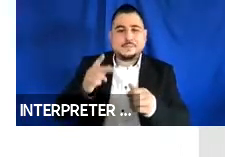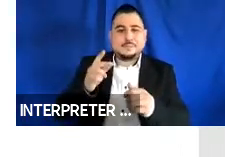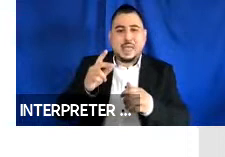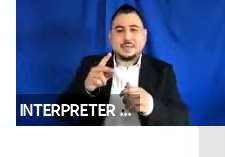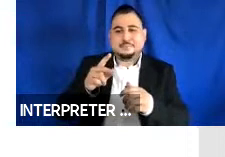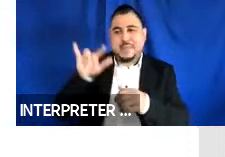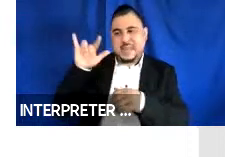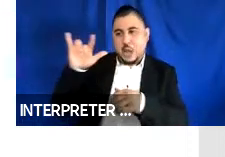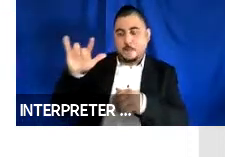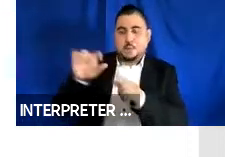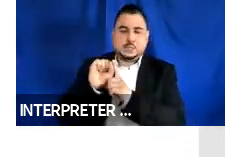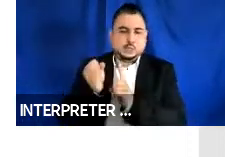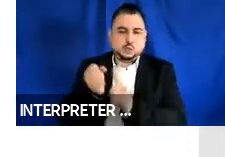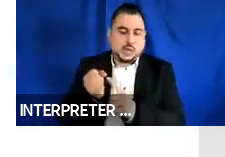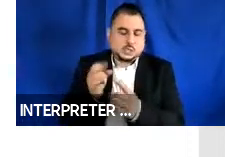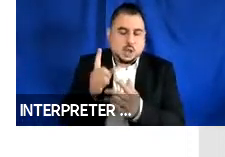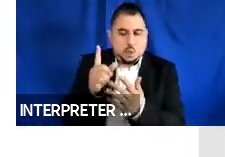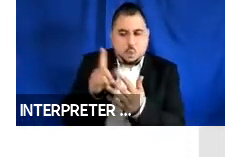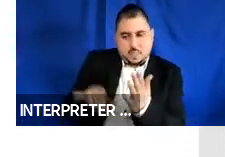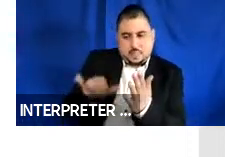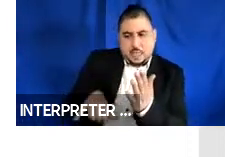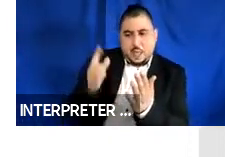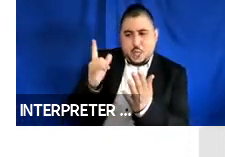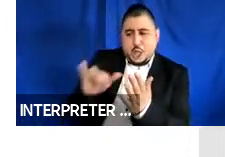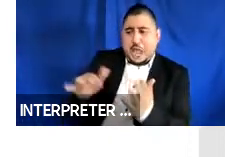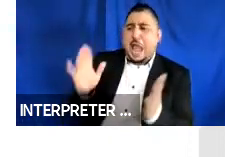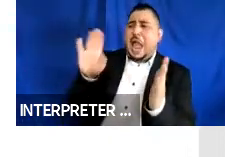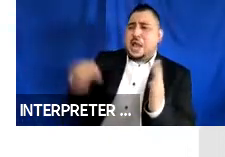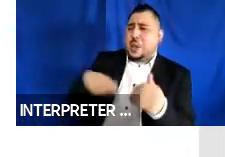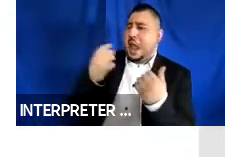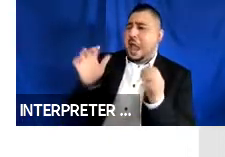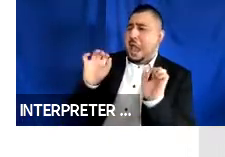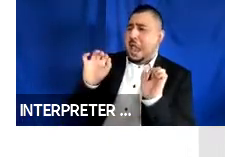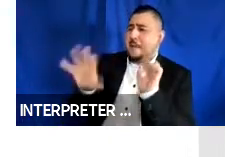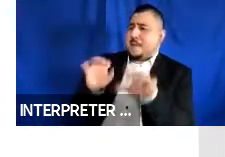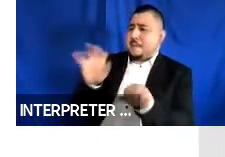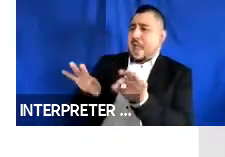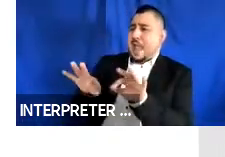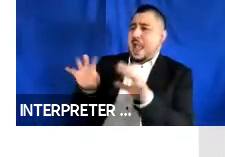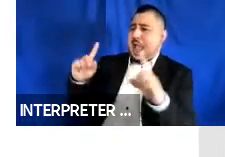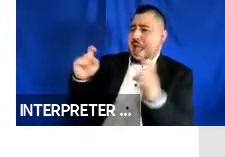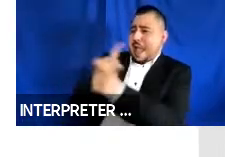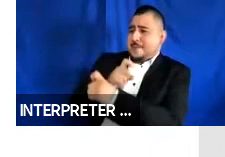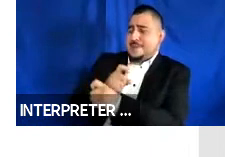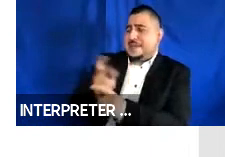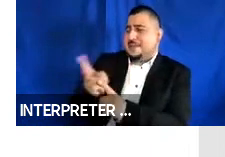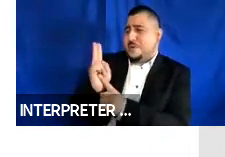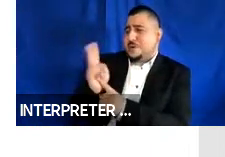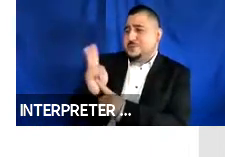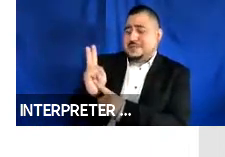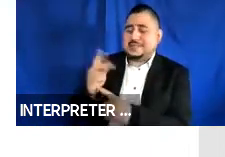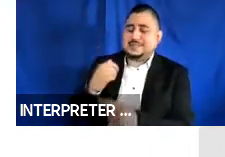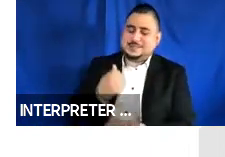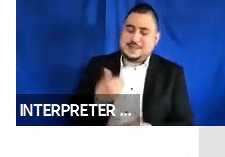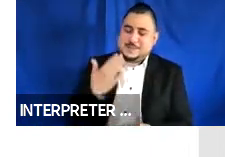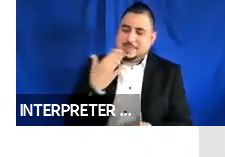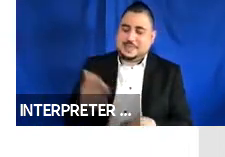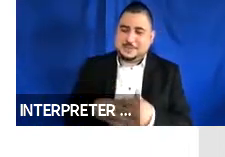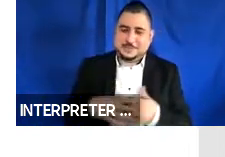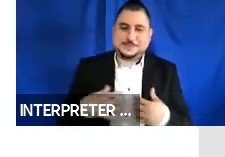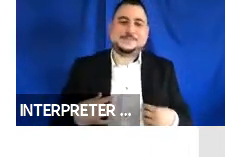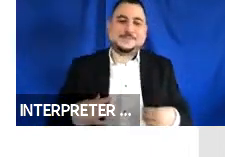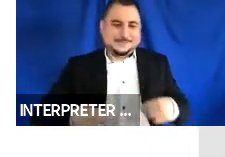you. And I don't know if that's a complicated question for 1 or 2 minutes. Thank you. Yeah, so just